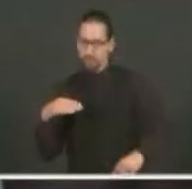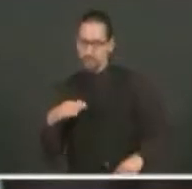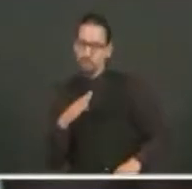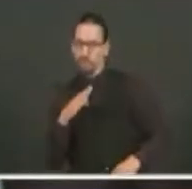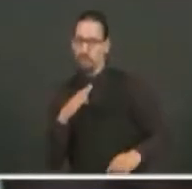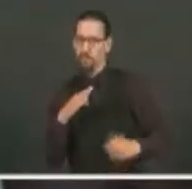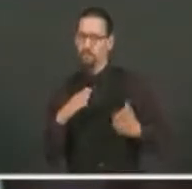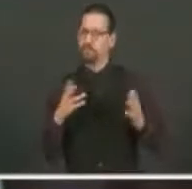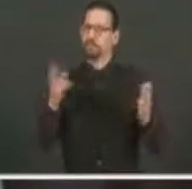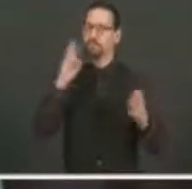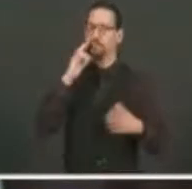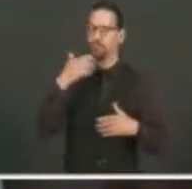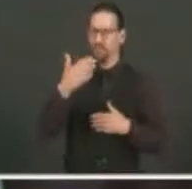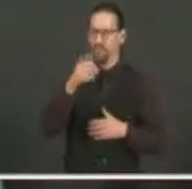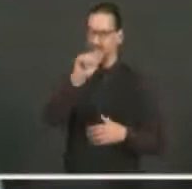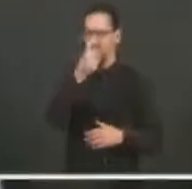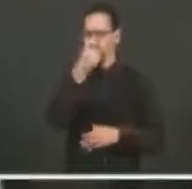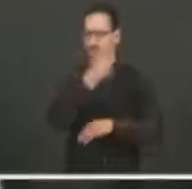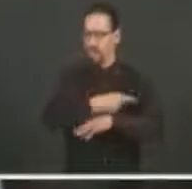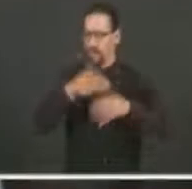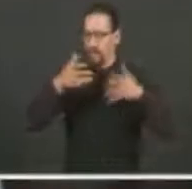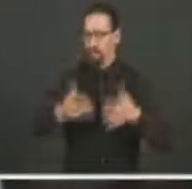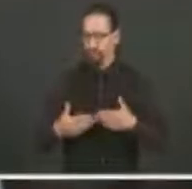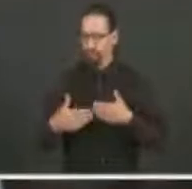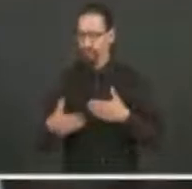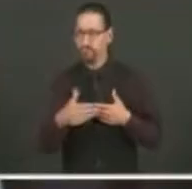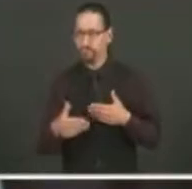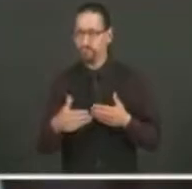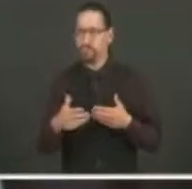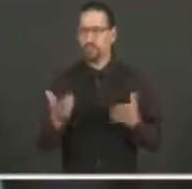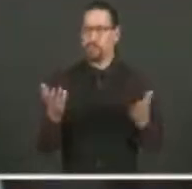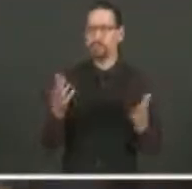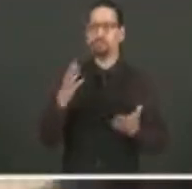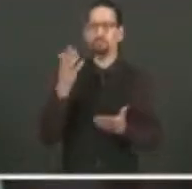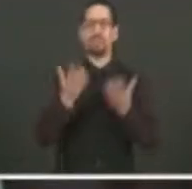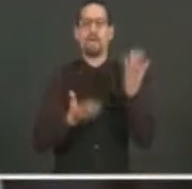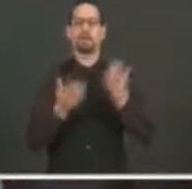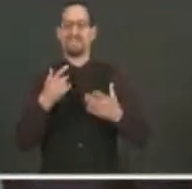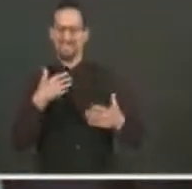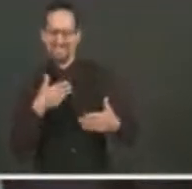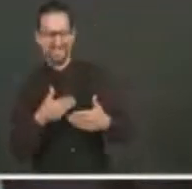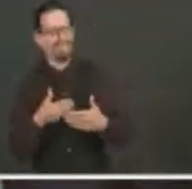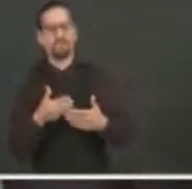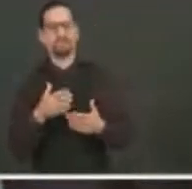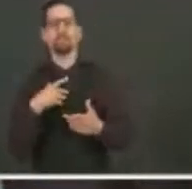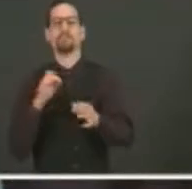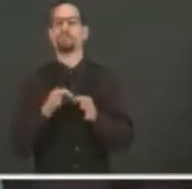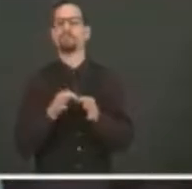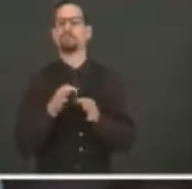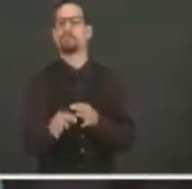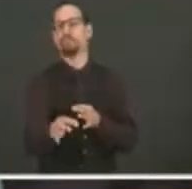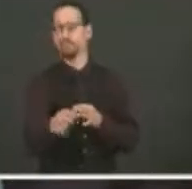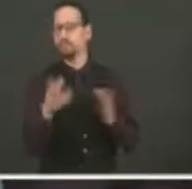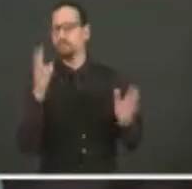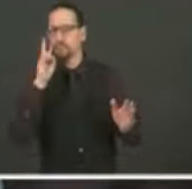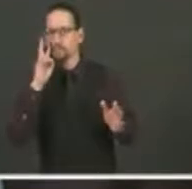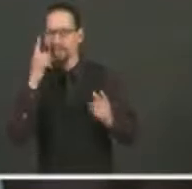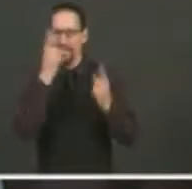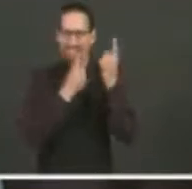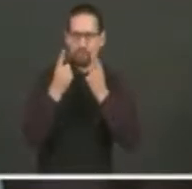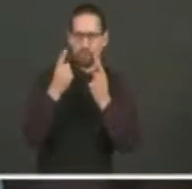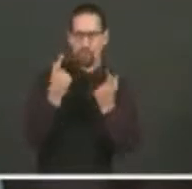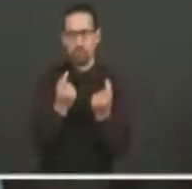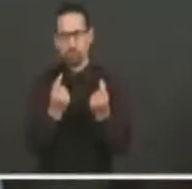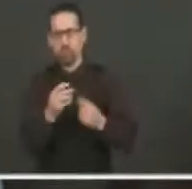days, then it might give me some pause. But that's, that executive order expires the 29th, and it